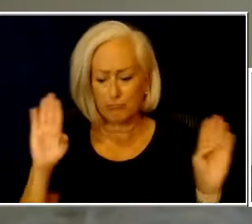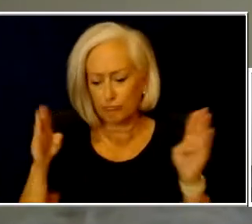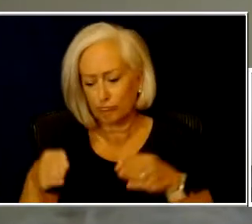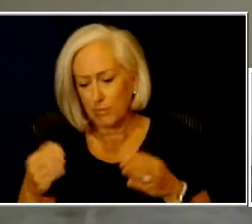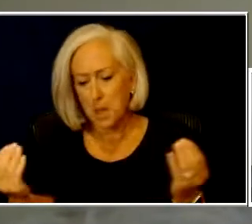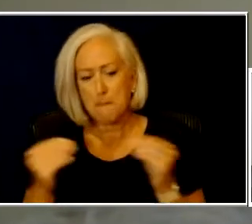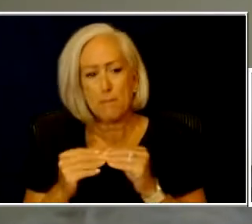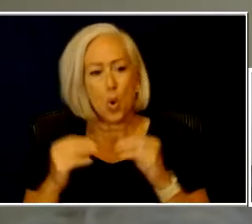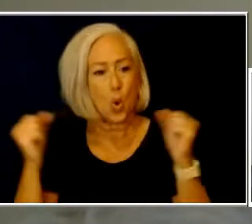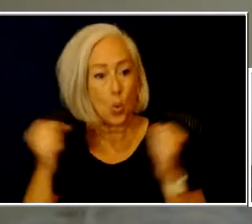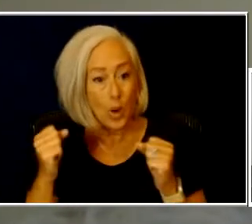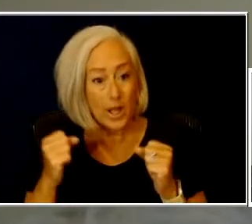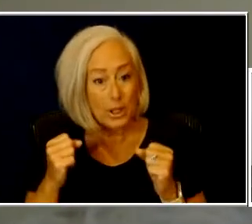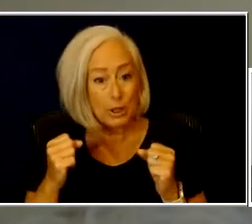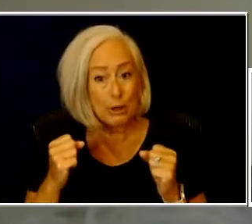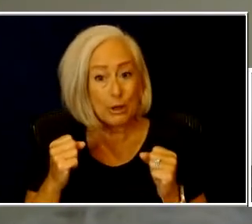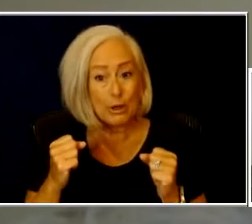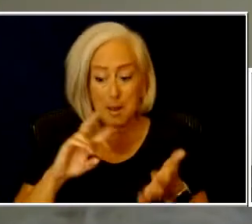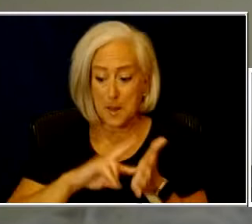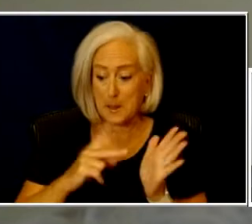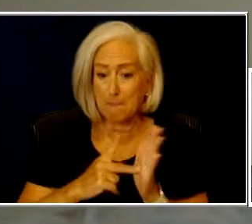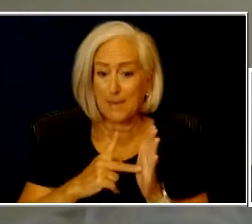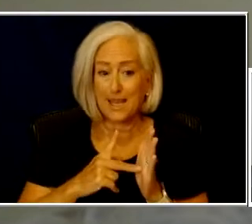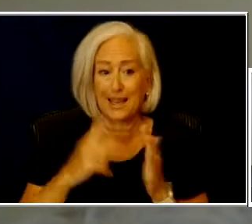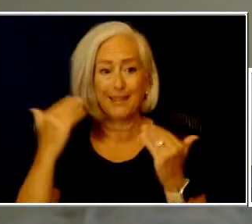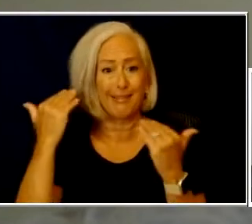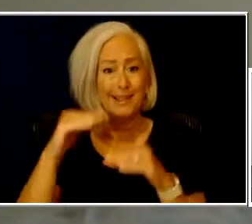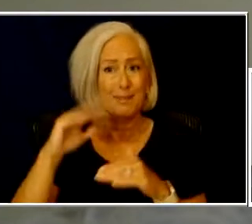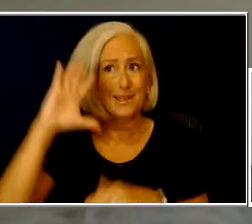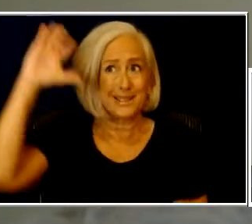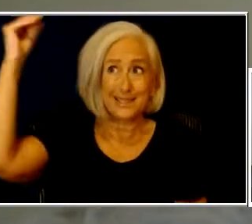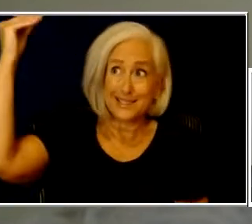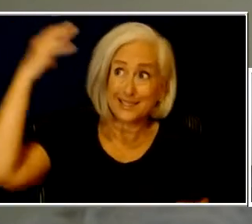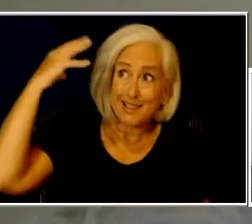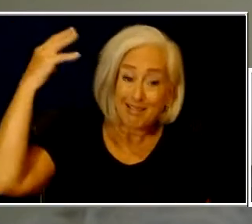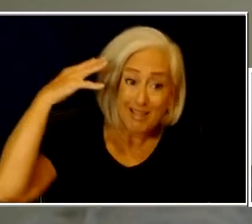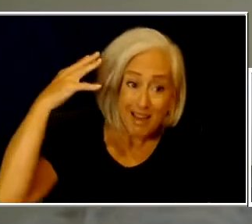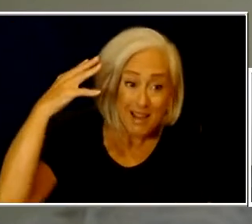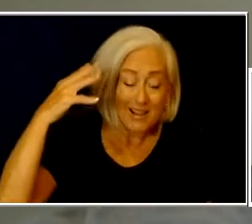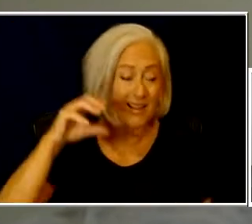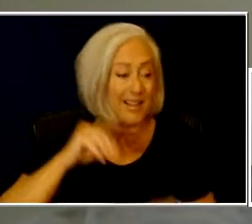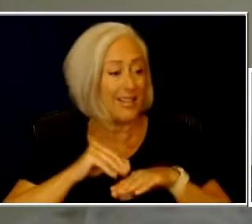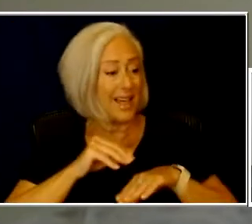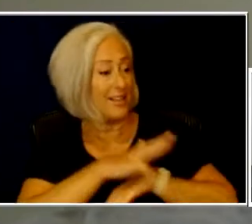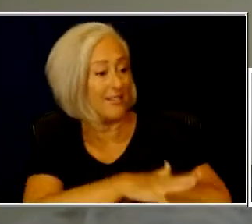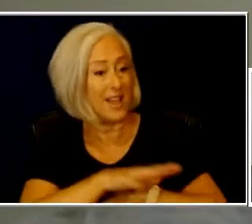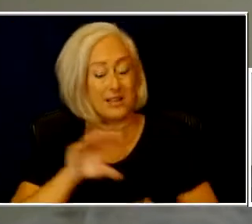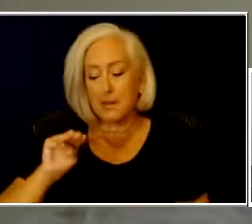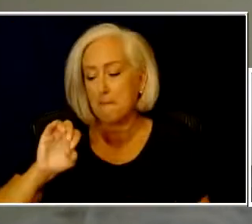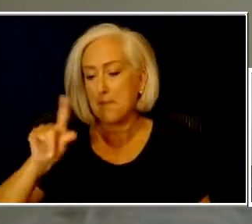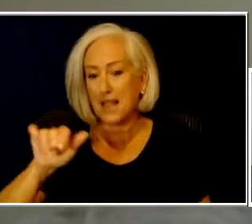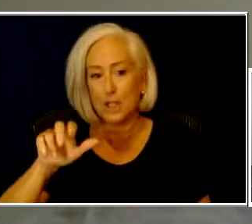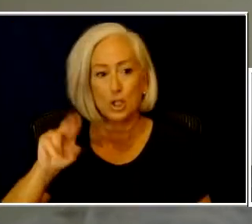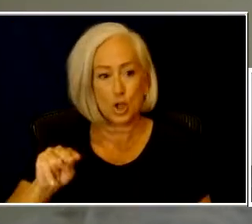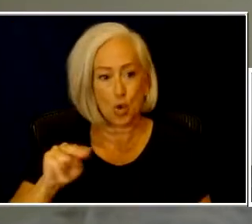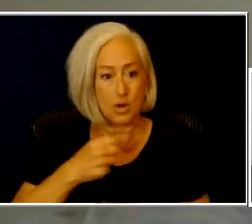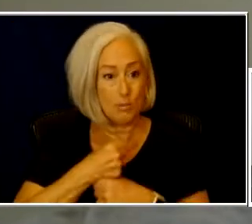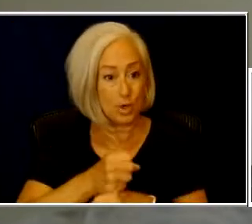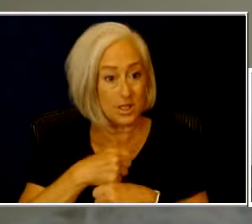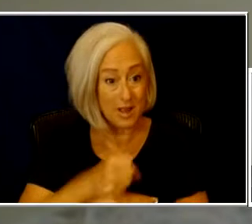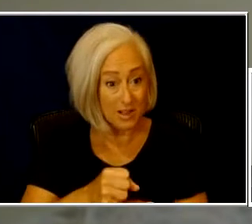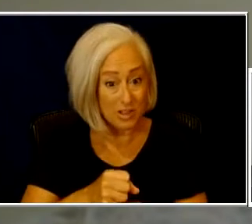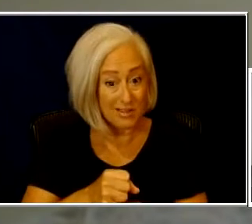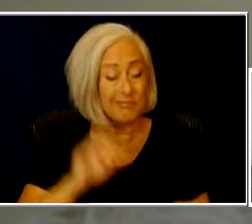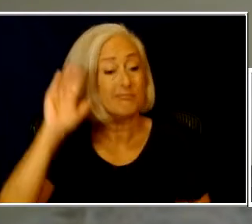less sunlight, which impacts serotonin production, which impacts melatonin production. And we also have decreased levels of vitamin D.